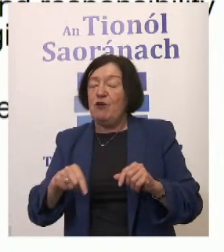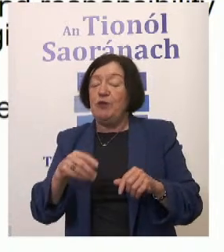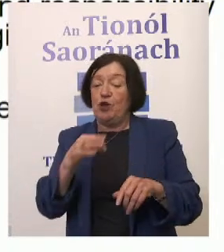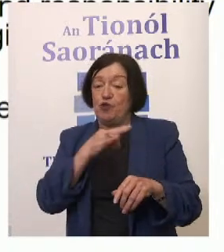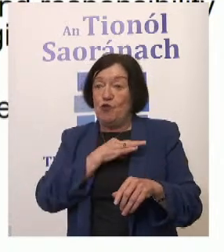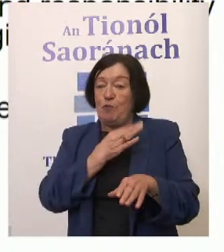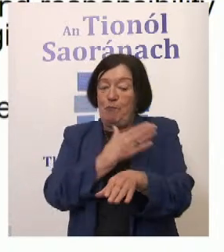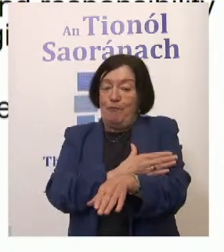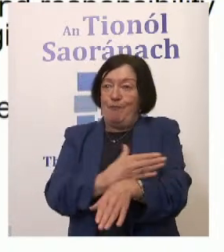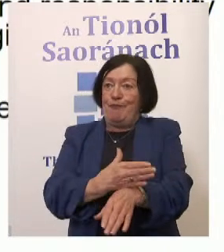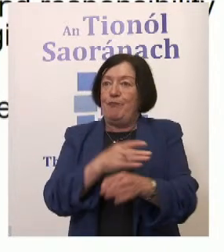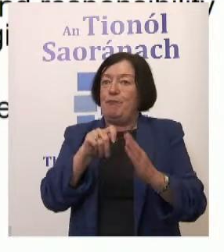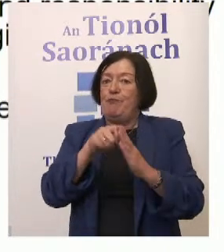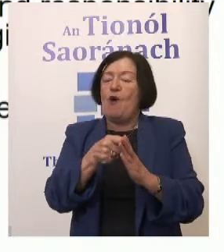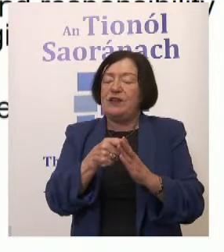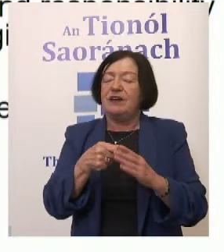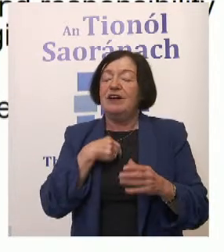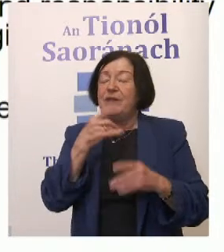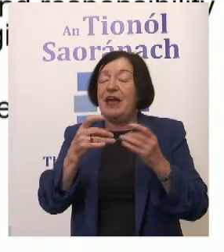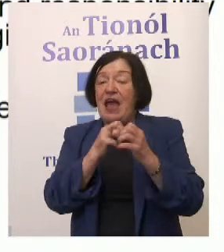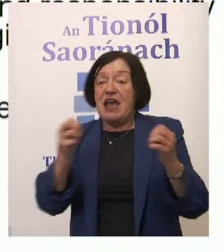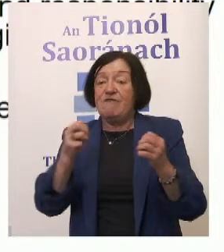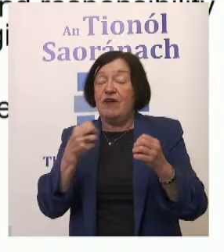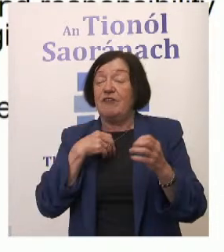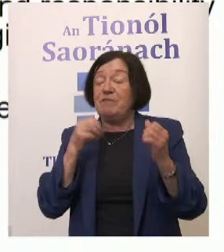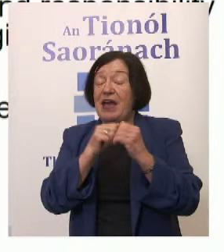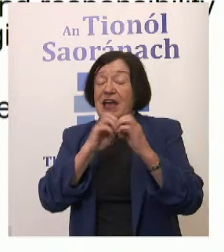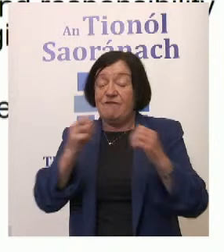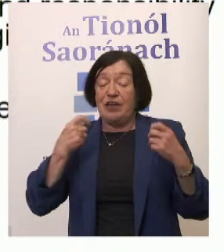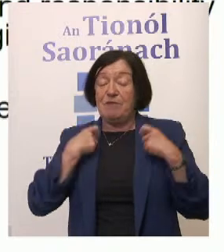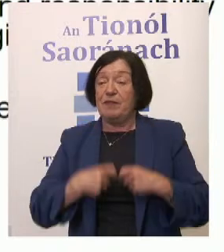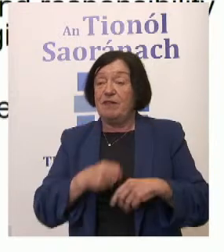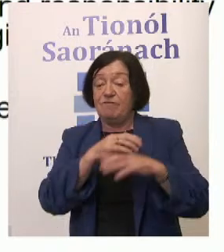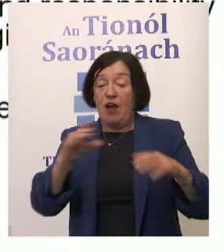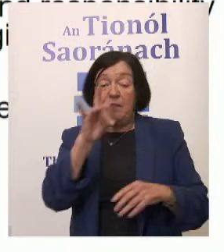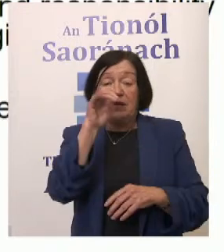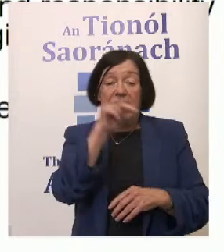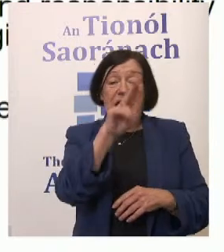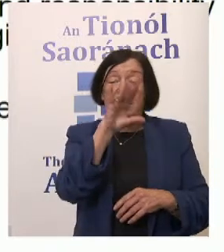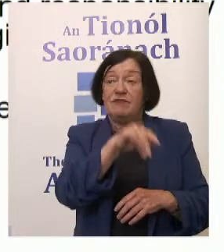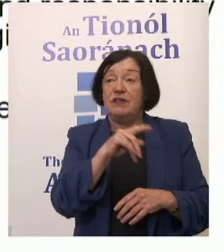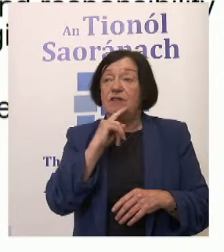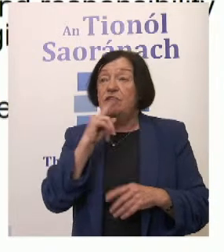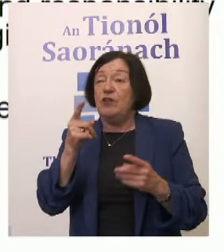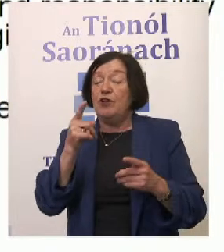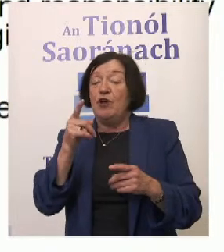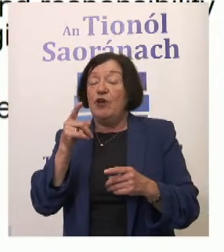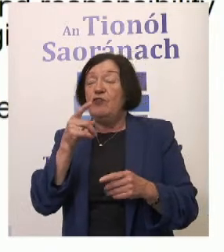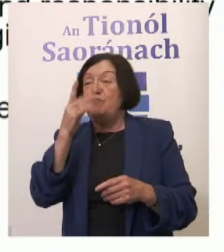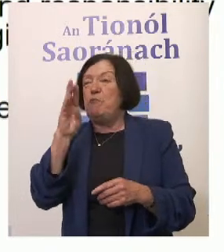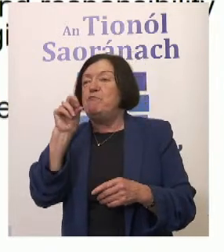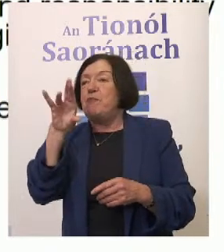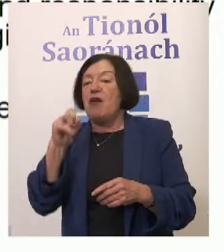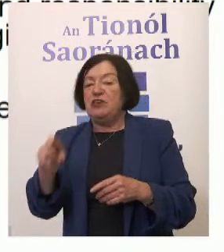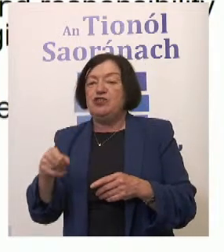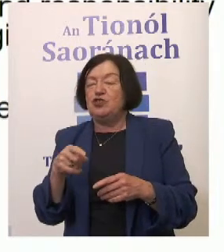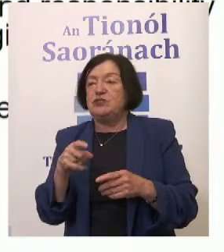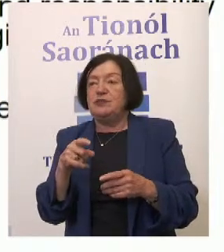point to start with. I've met every mayor in London from Ken Livingstone on, except Boris. Boris doesn't leave London because he doesn't want